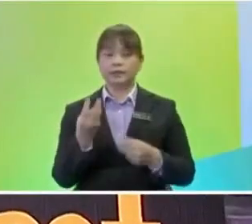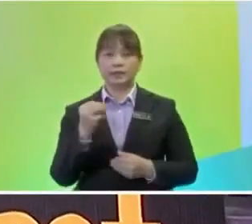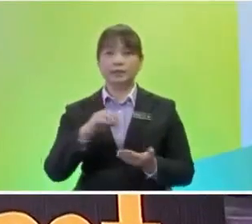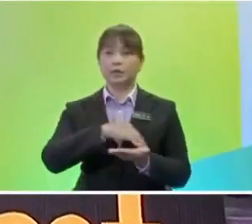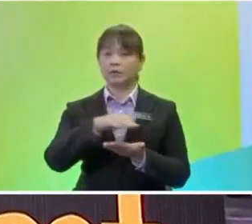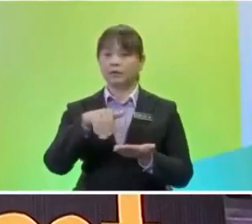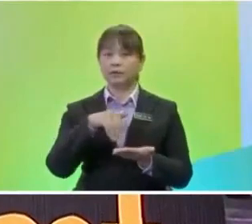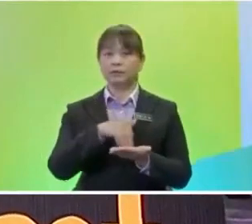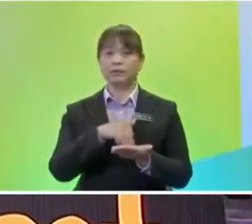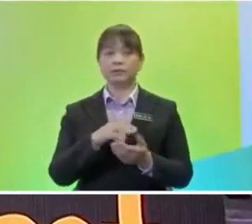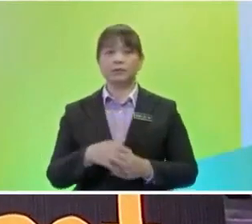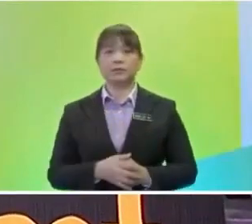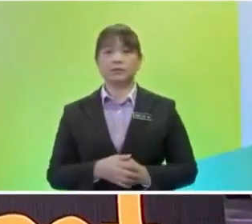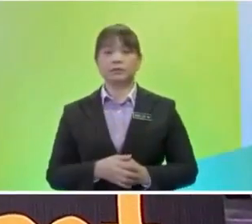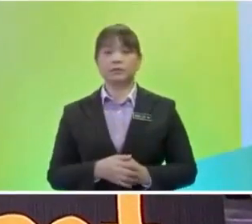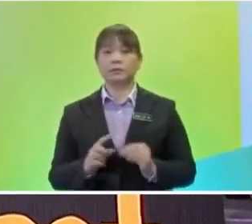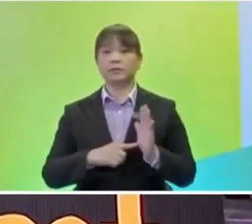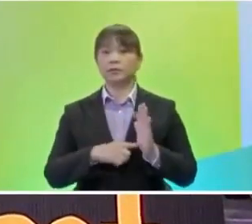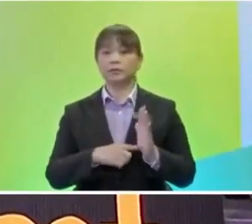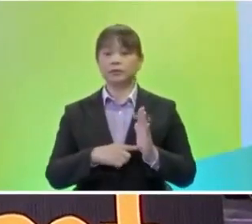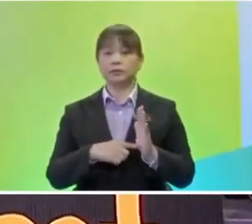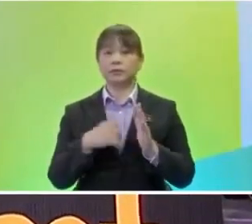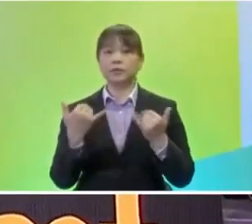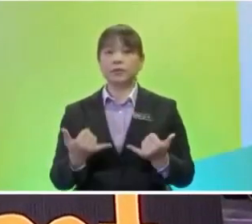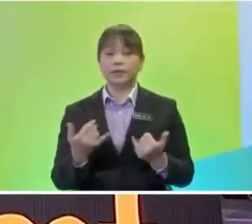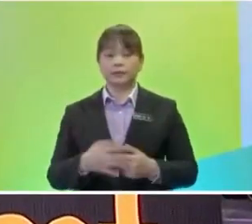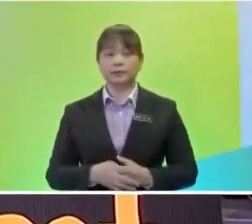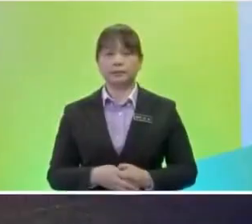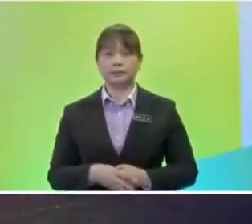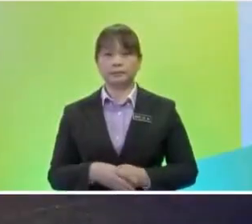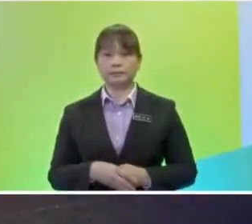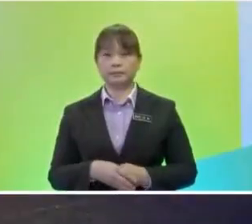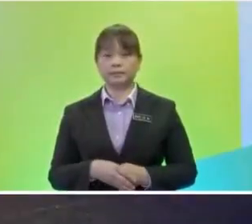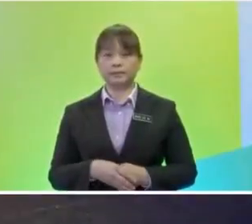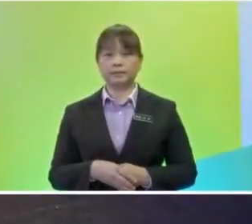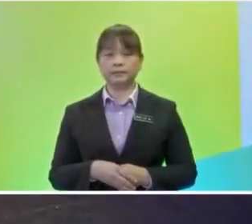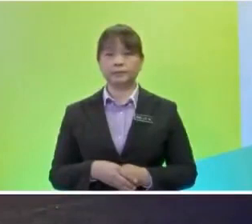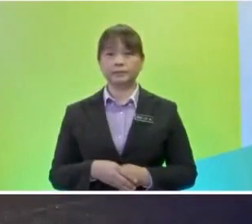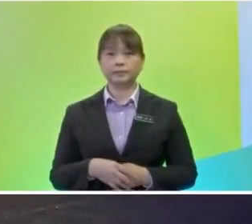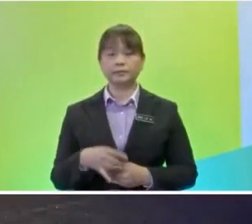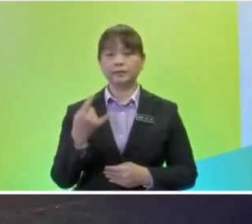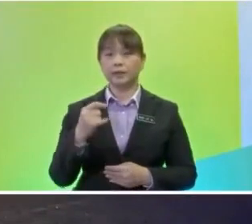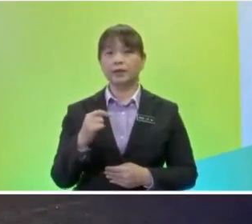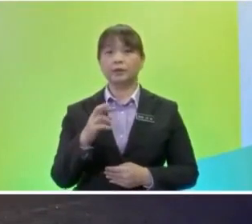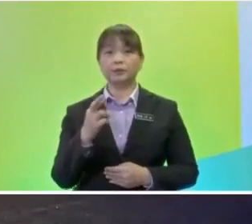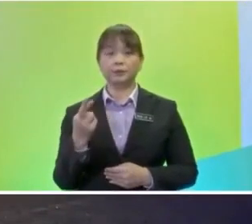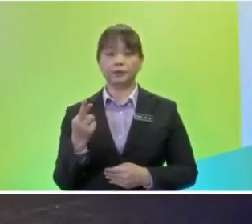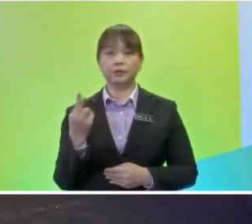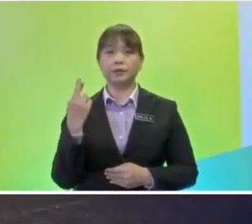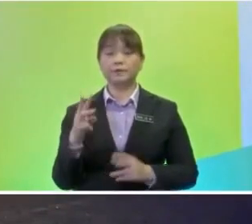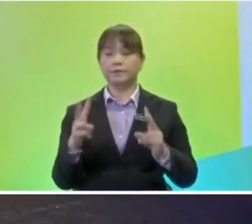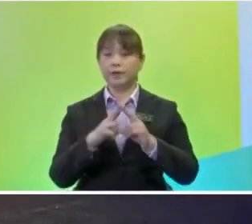as well for how the pupils did today for the lessons? Okay. Yeah. They were very active and